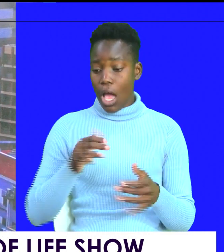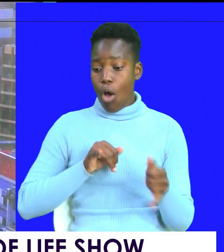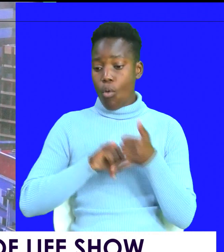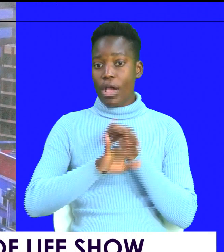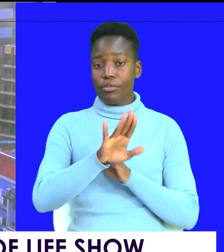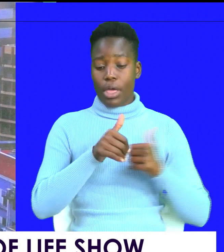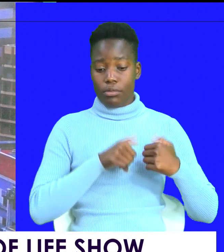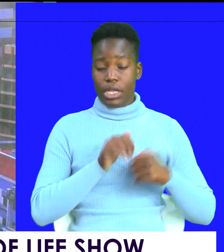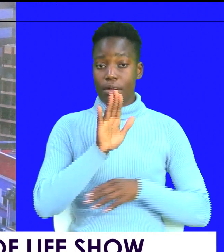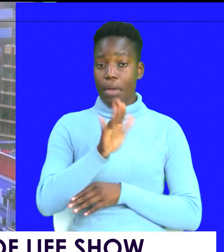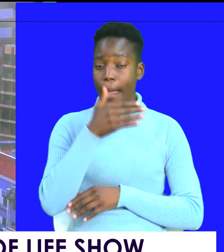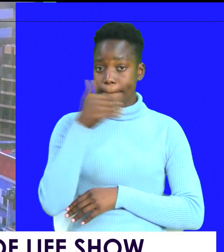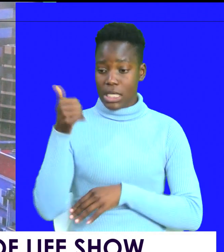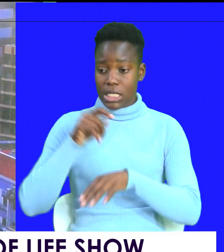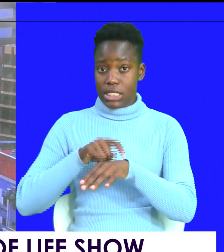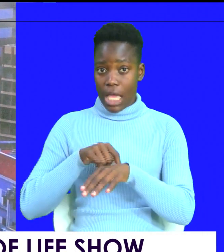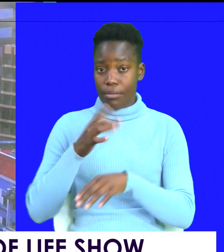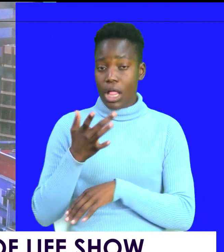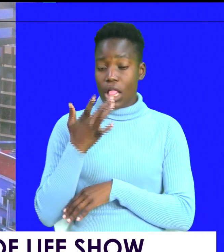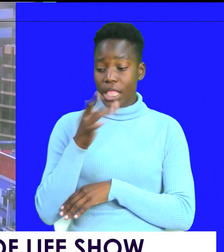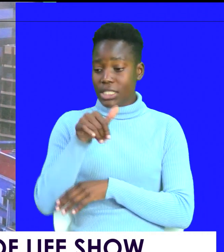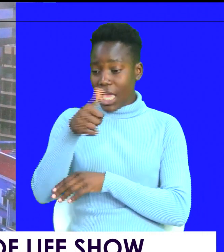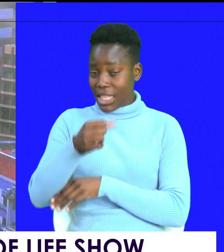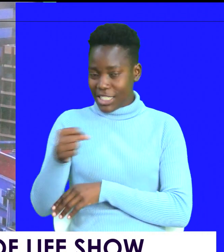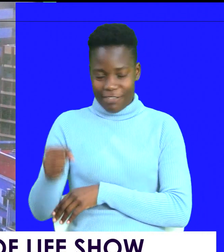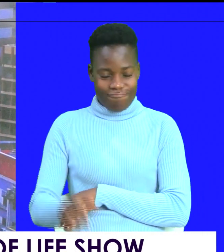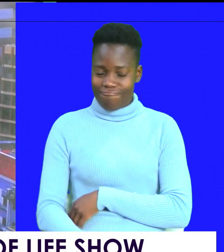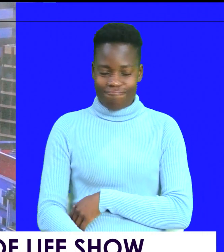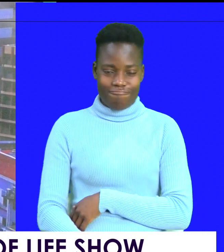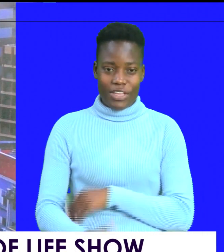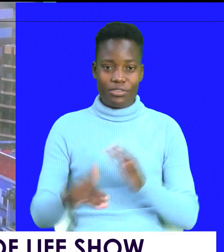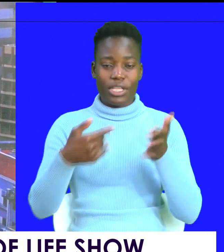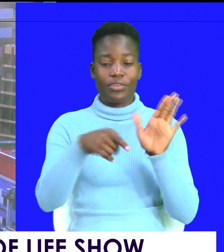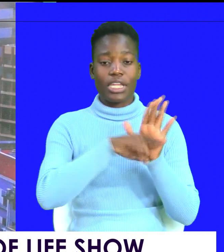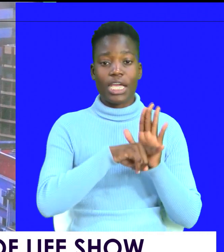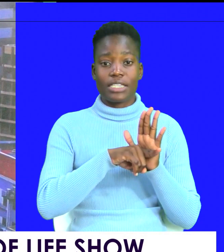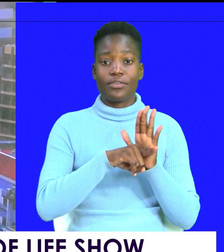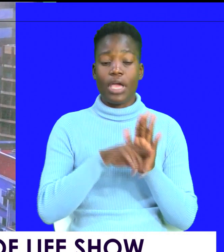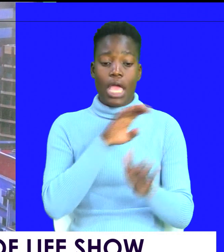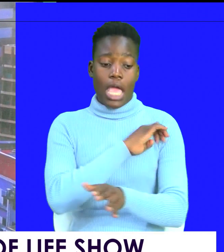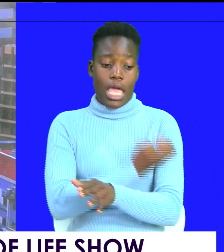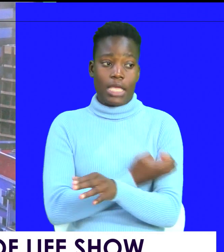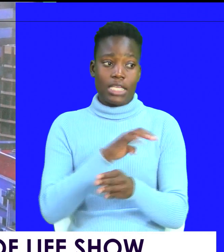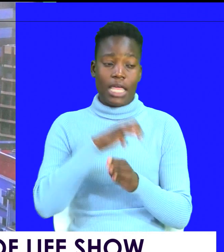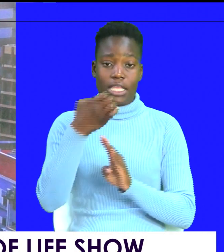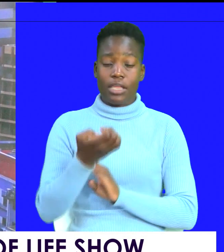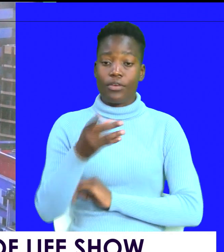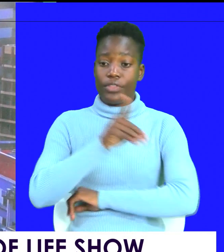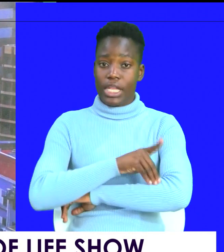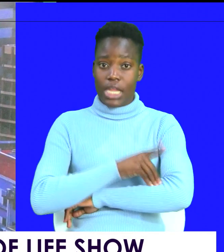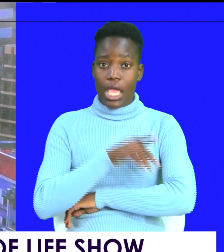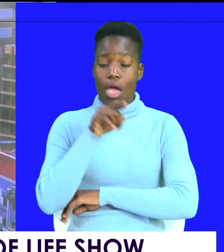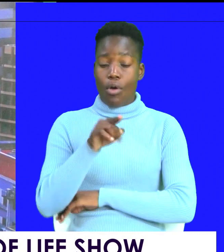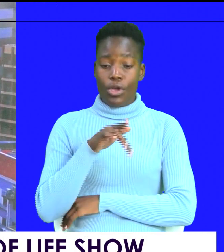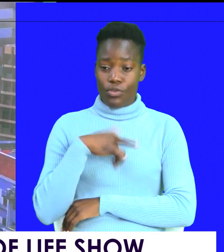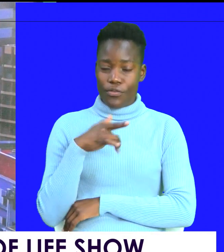girlfriend is the best. The moment you test the other side, it will release negative energy to you. At the end of the day, you will